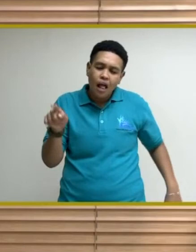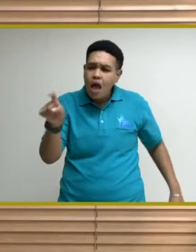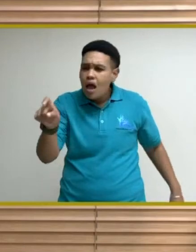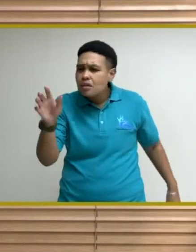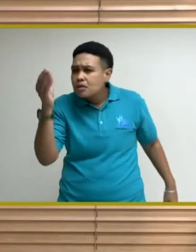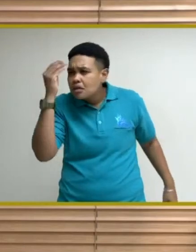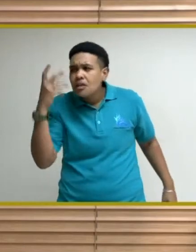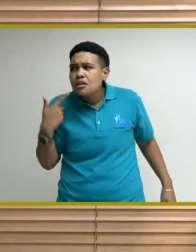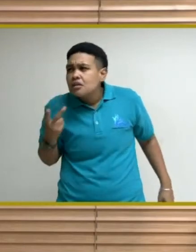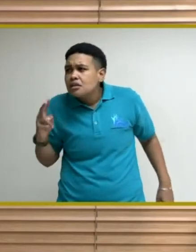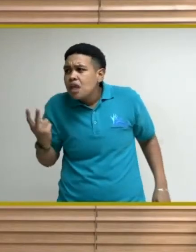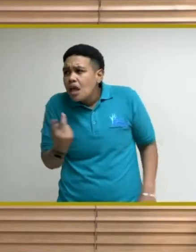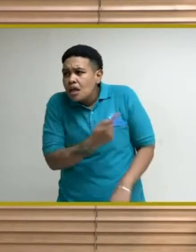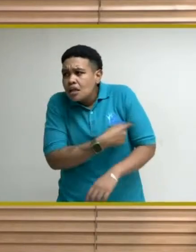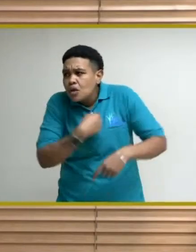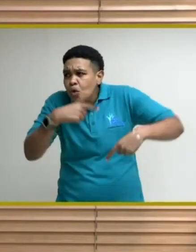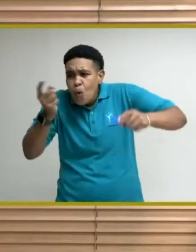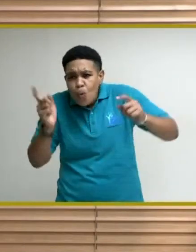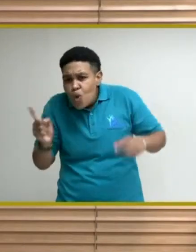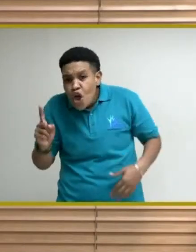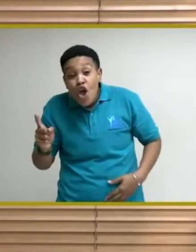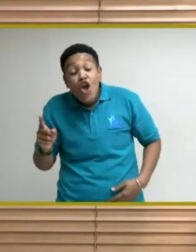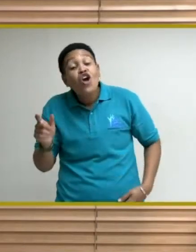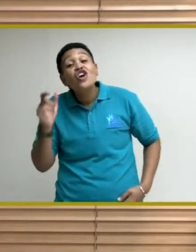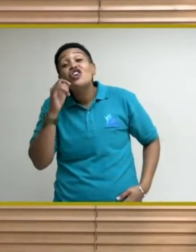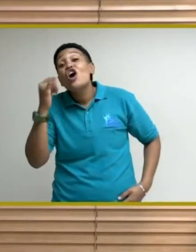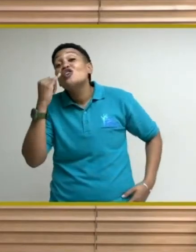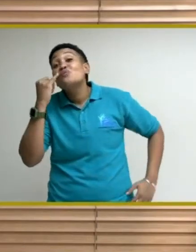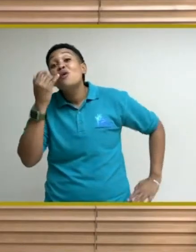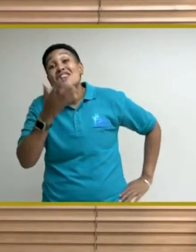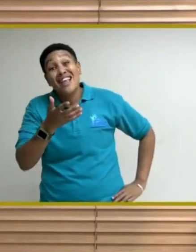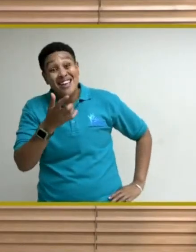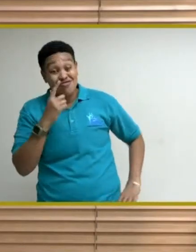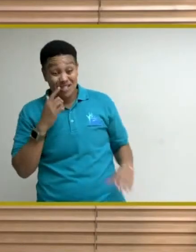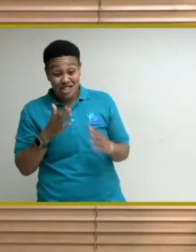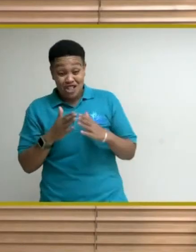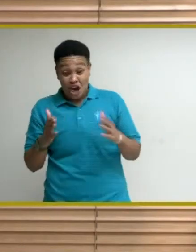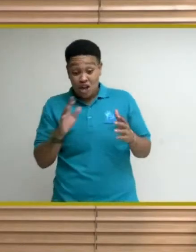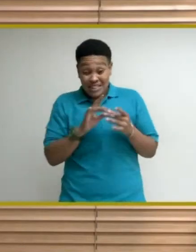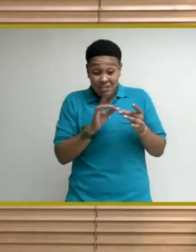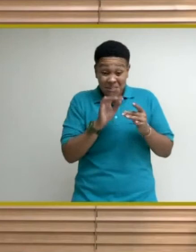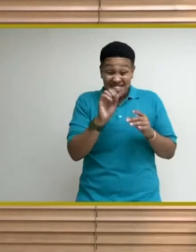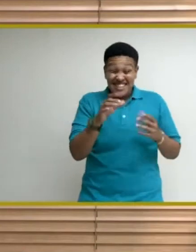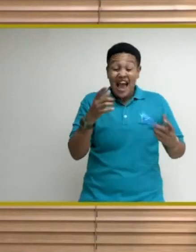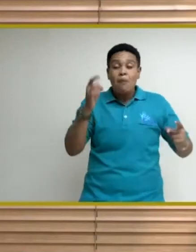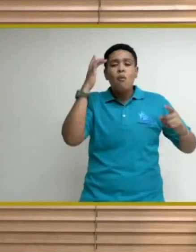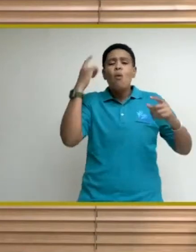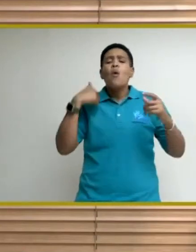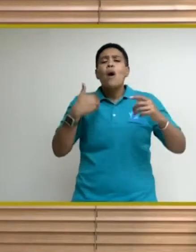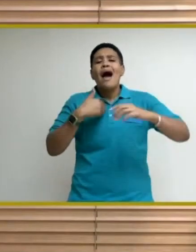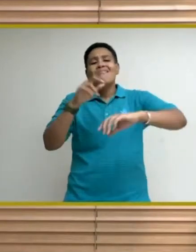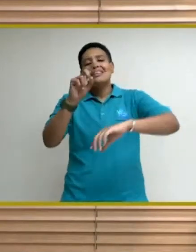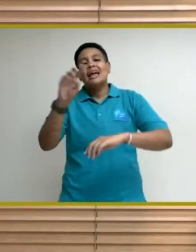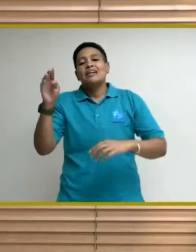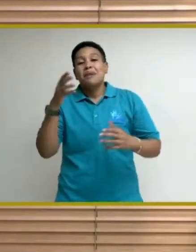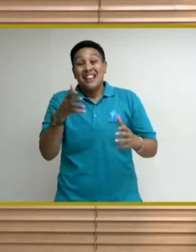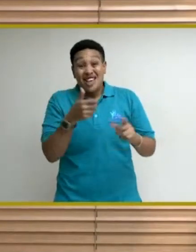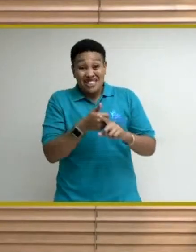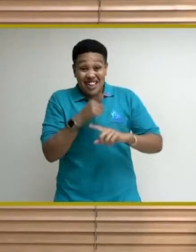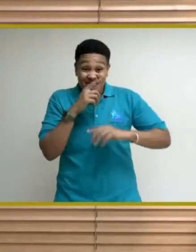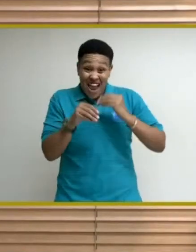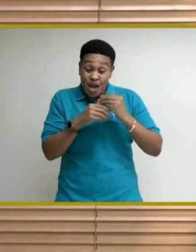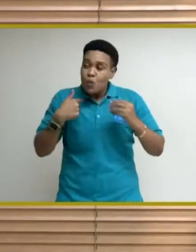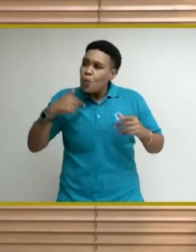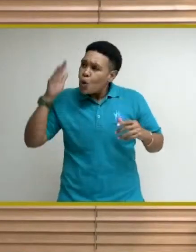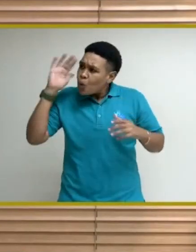let them assist you in finding out. It's not supposed to be the case, generally speaking, because we do have a database and we will,